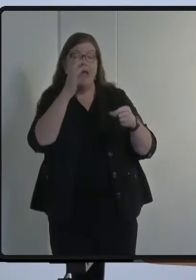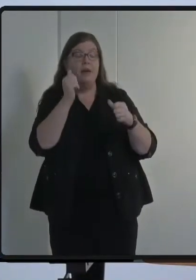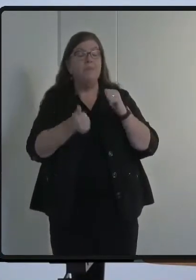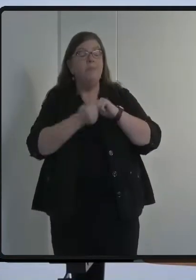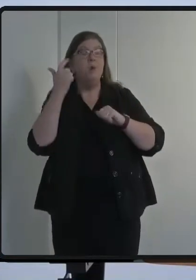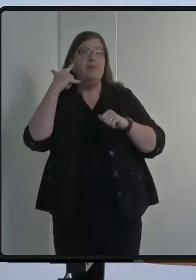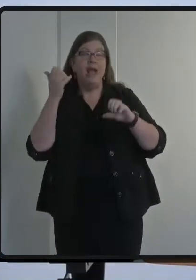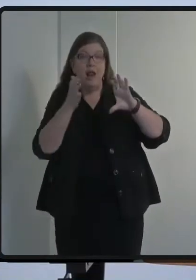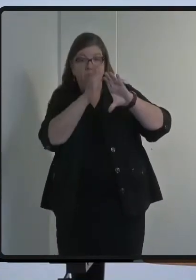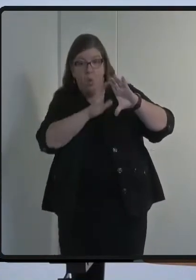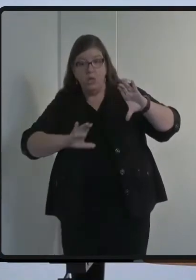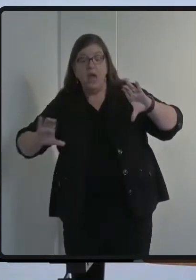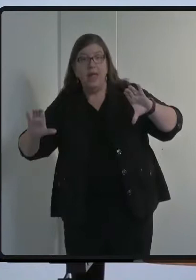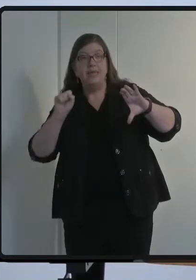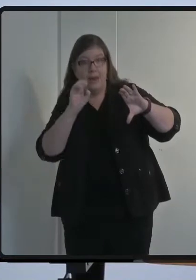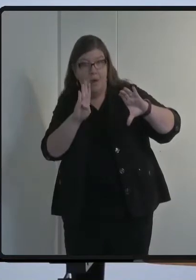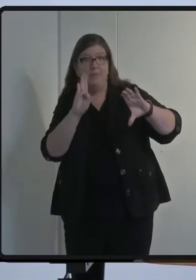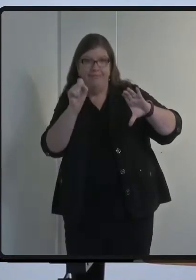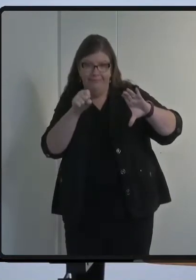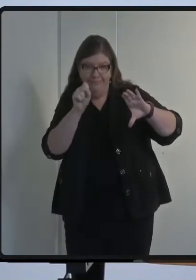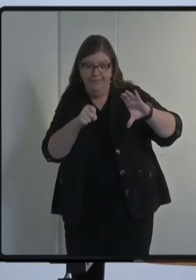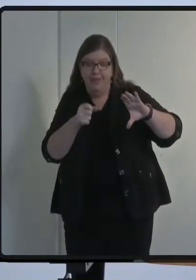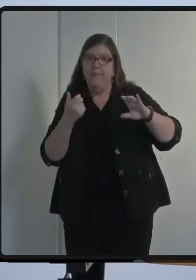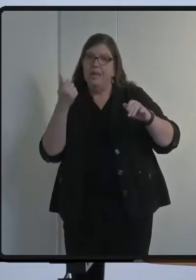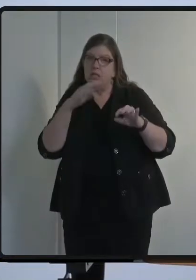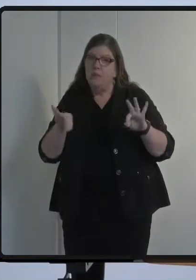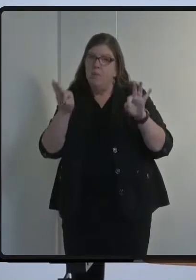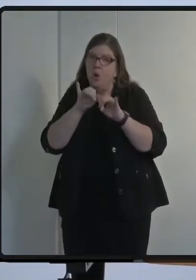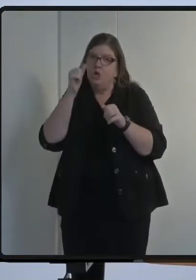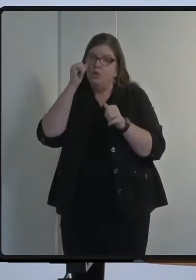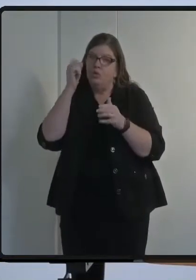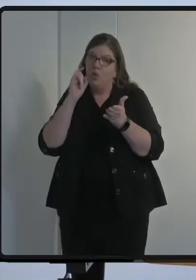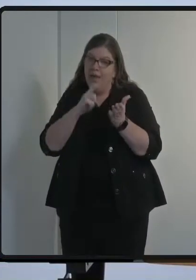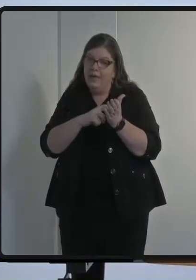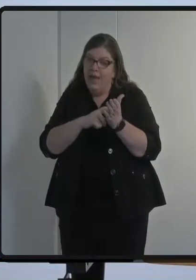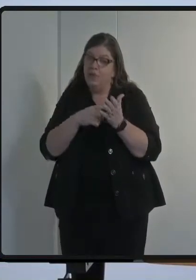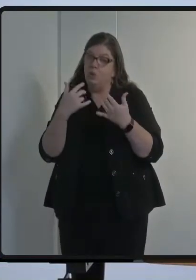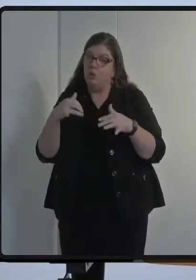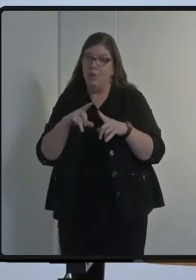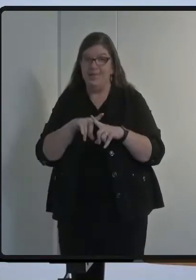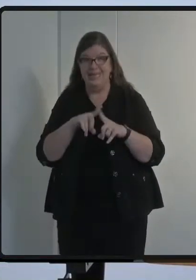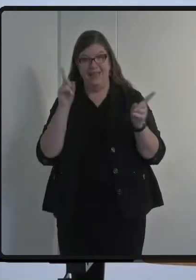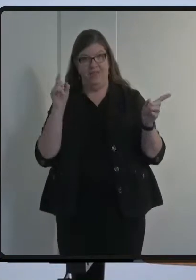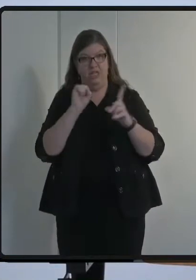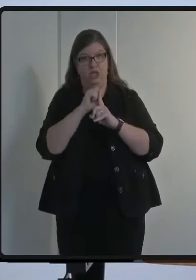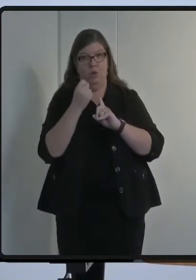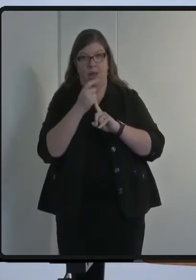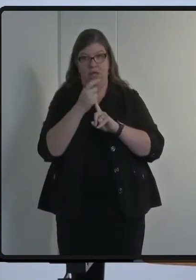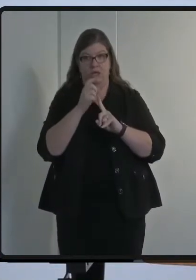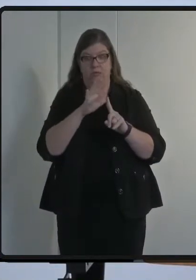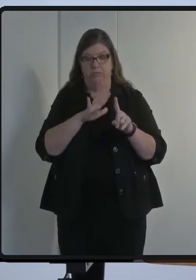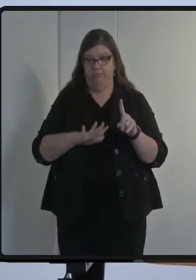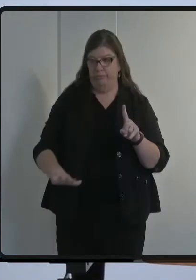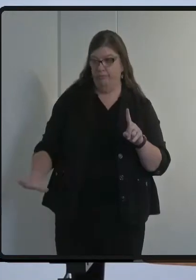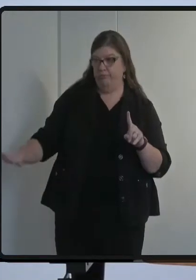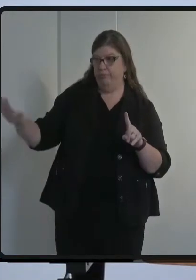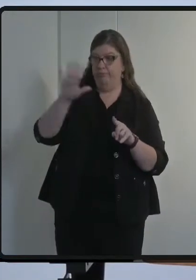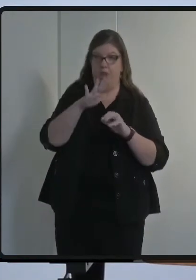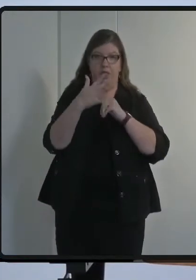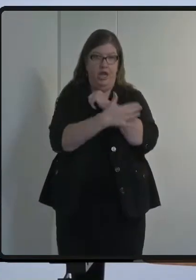Santa Barbara County, it's also very important to recognize how difficult and different the circumstances are regarding COVID-19